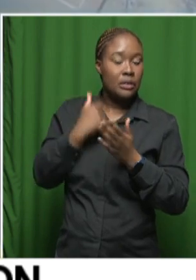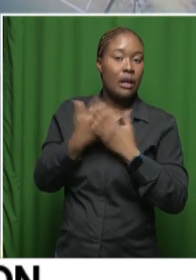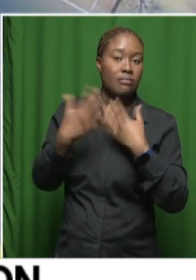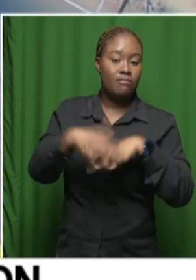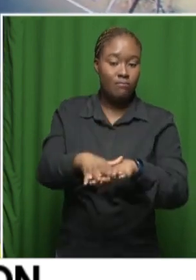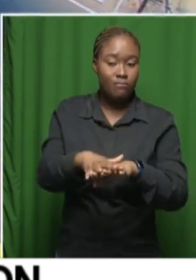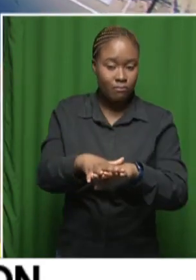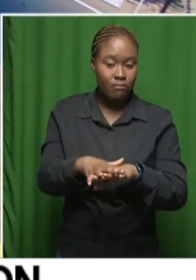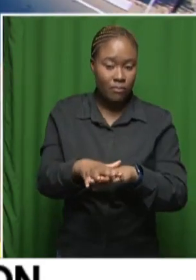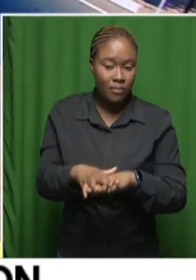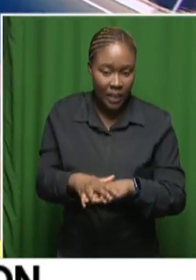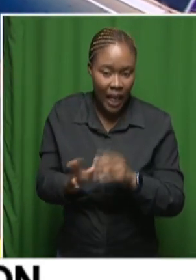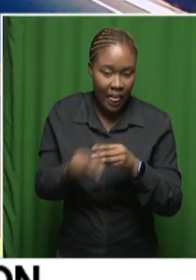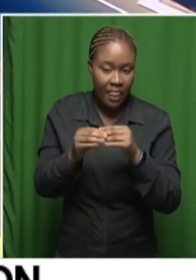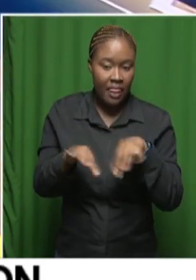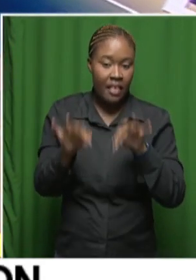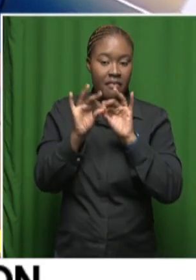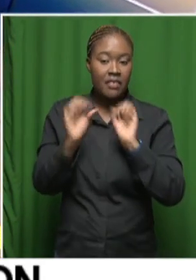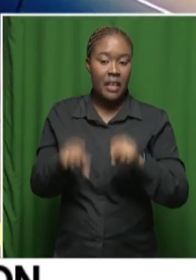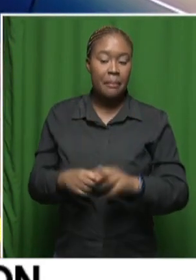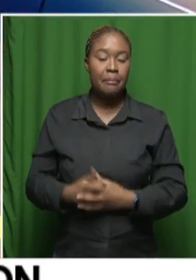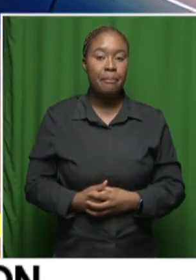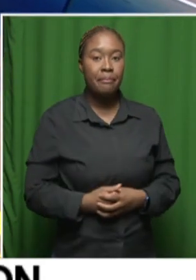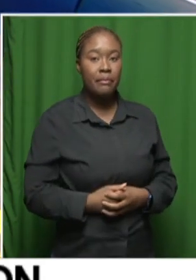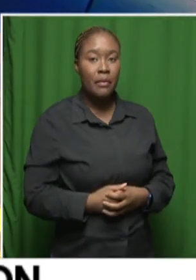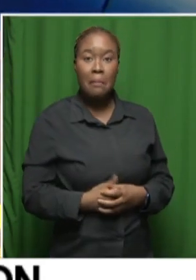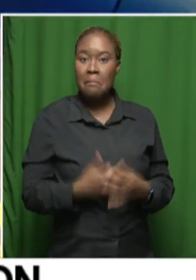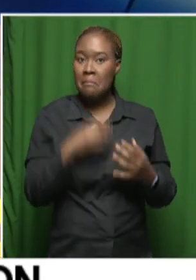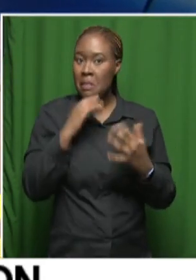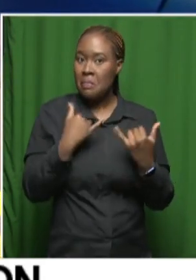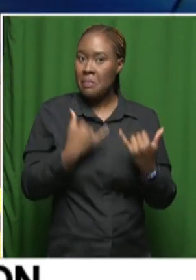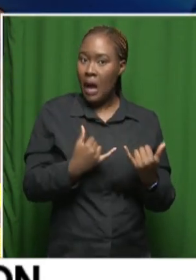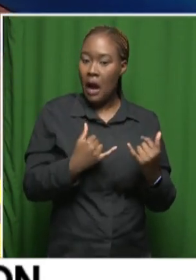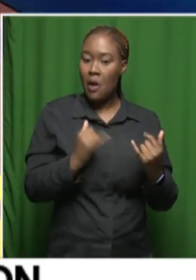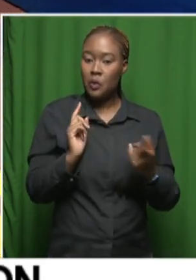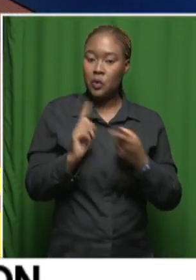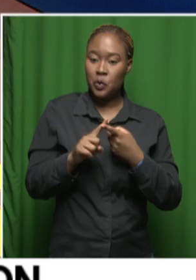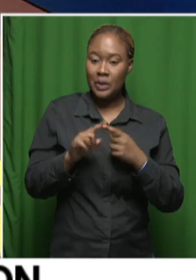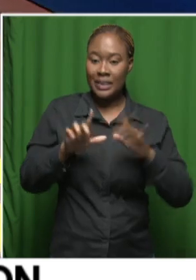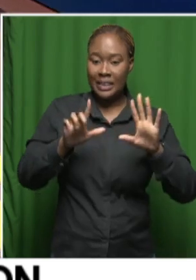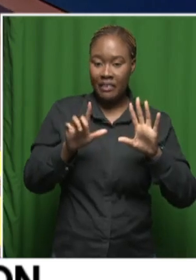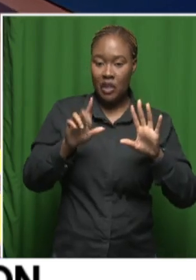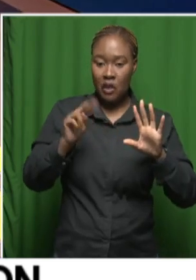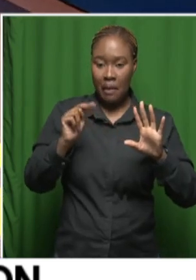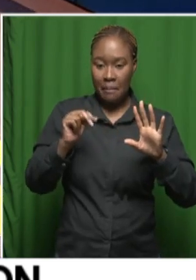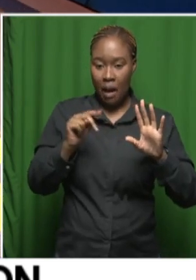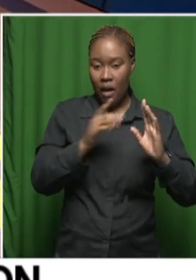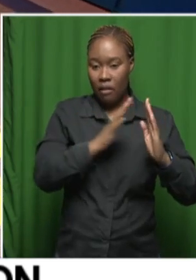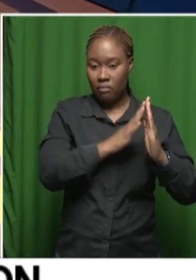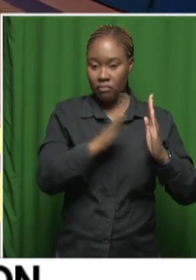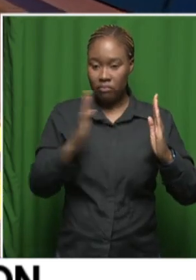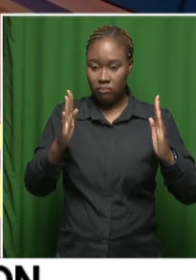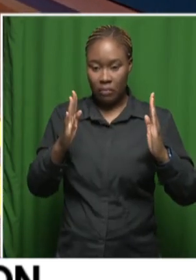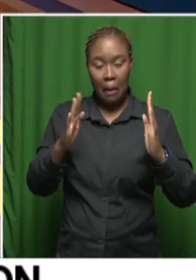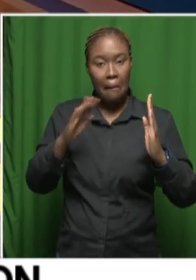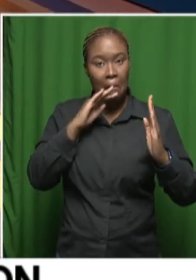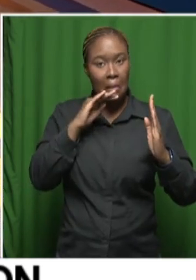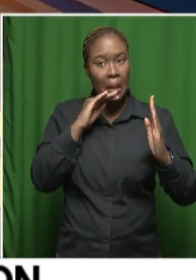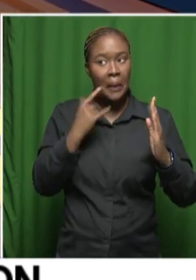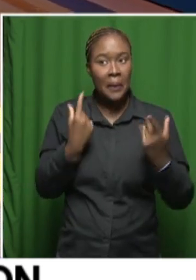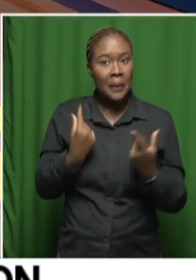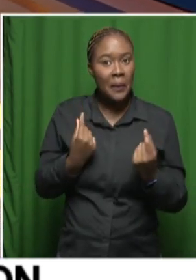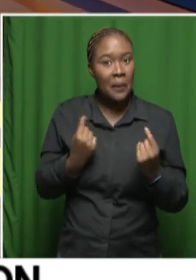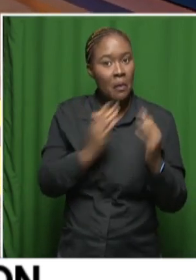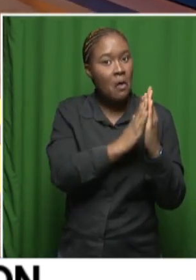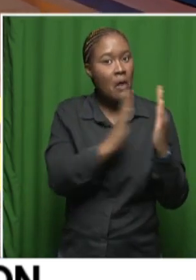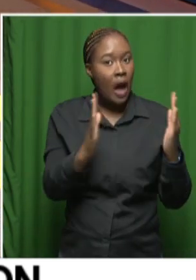us what happens between now and the 7th of November, because I believe that's when the hackathon starts. Yes, absolutely. So